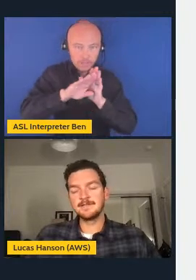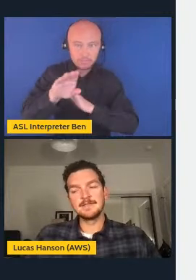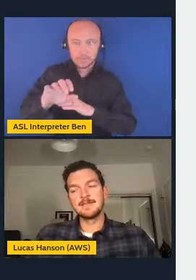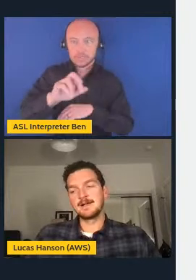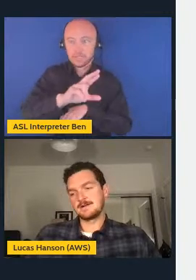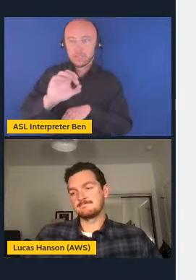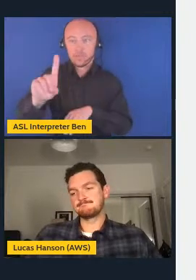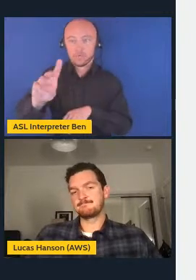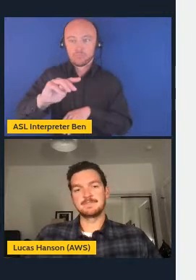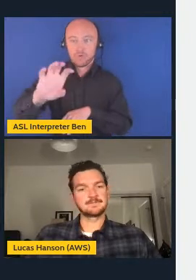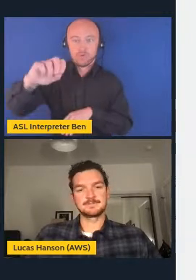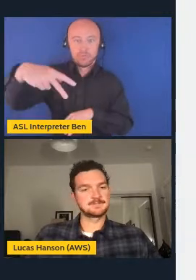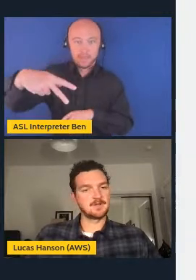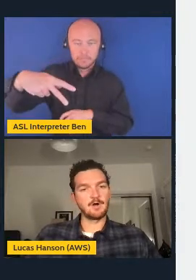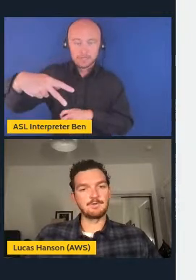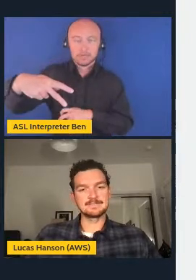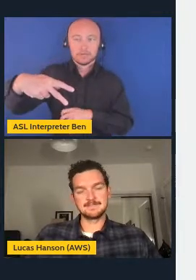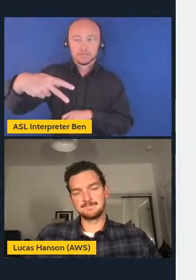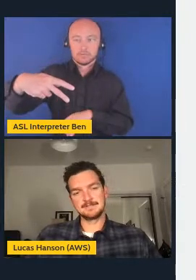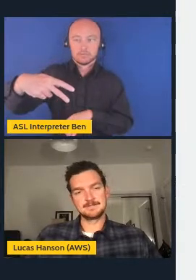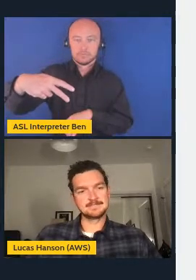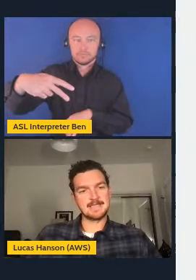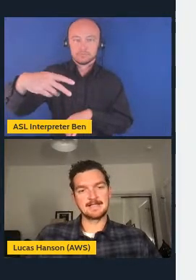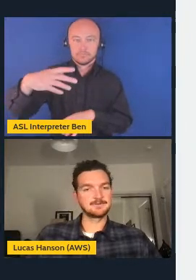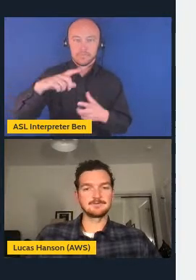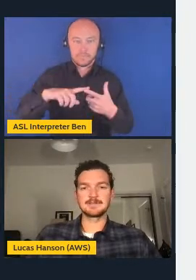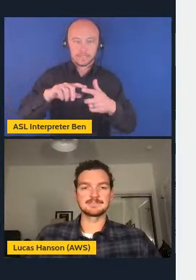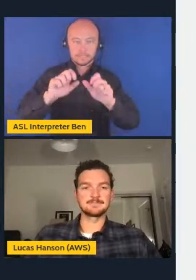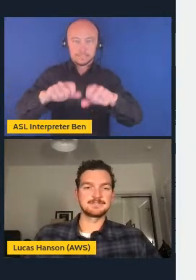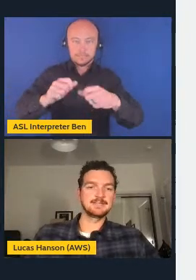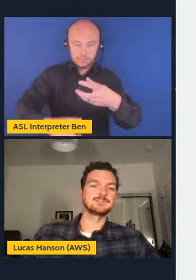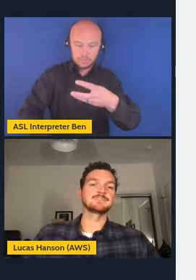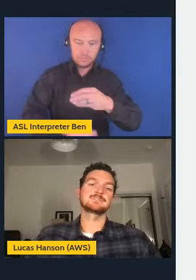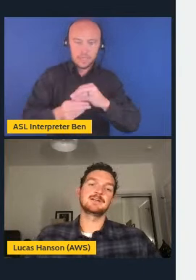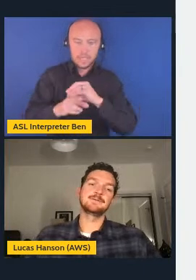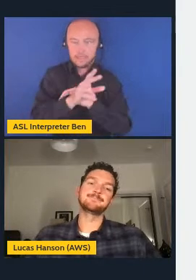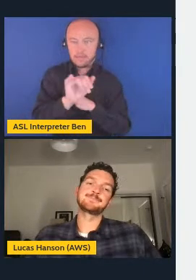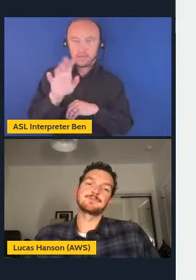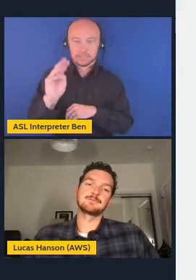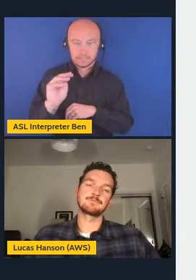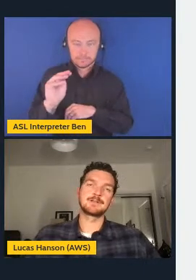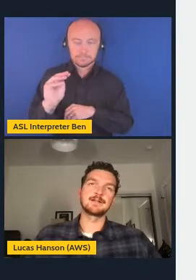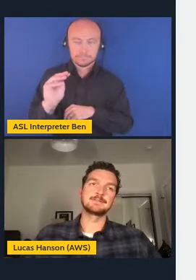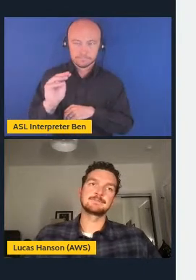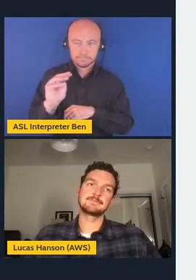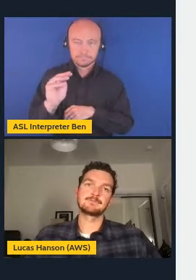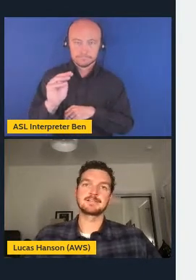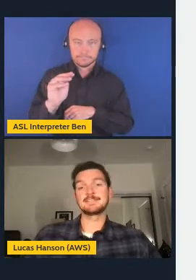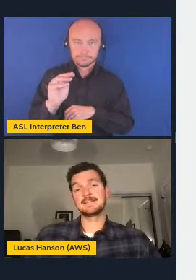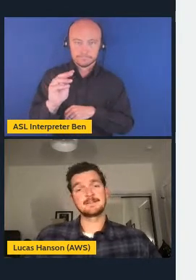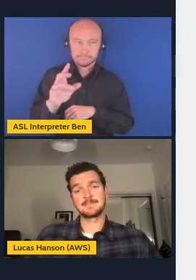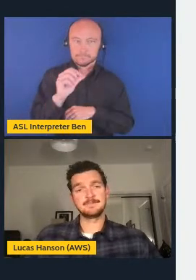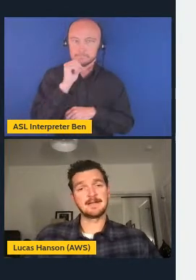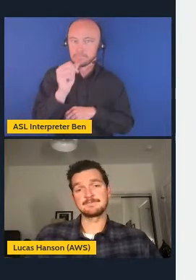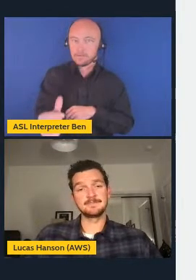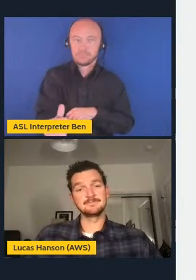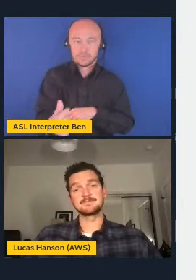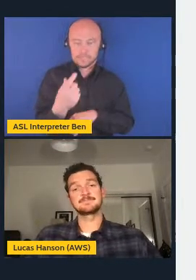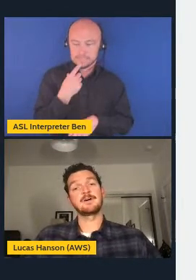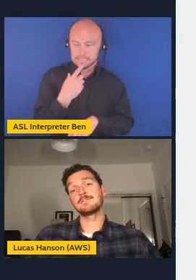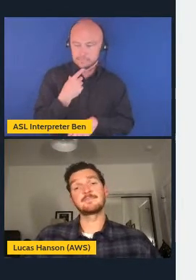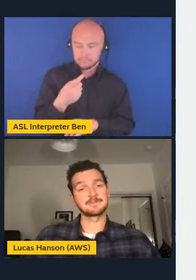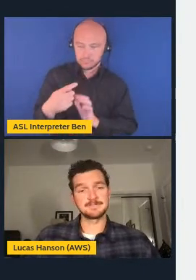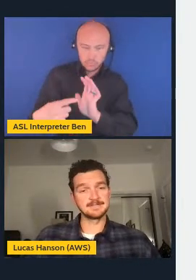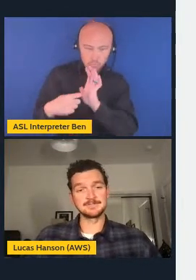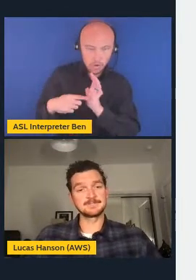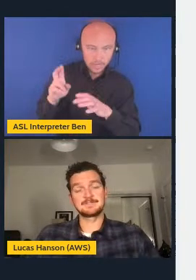etc. But there's always the ability to add your own custom stages. We're not saying here that you have to use